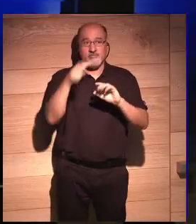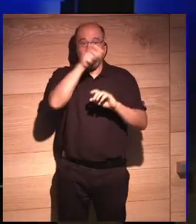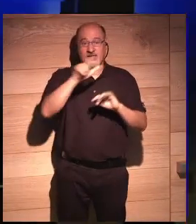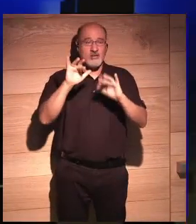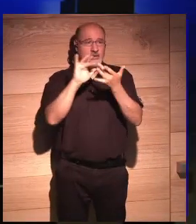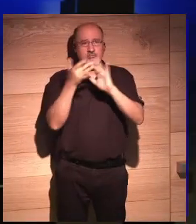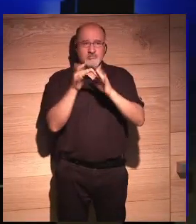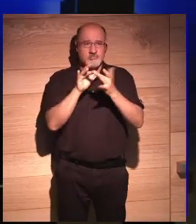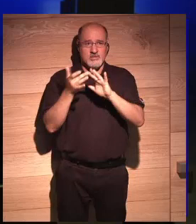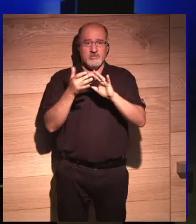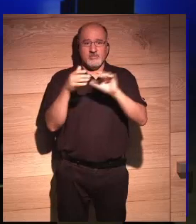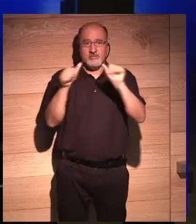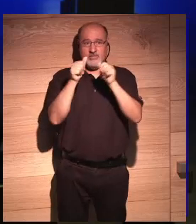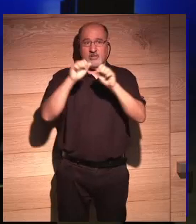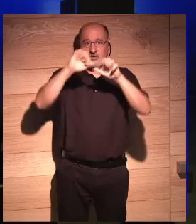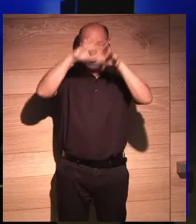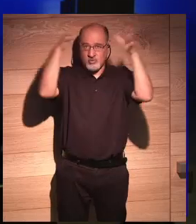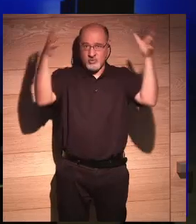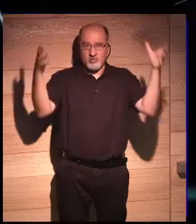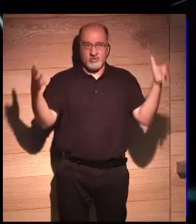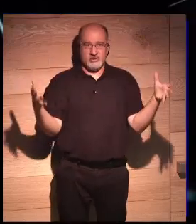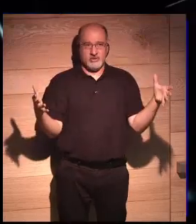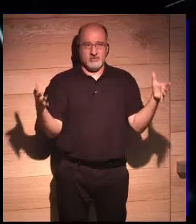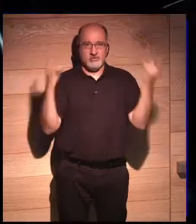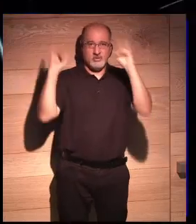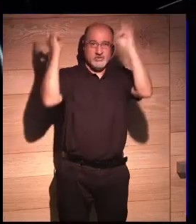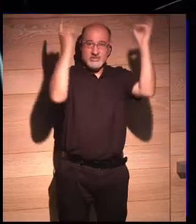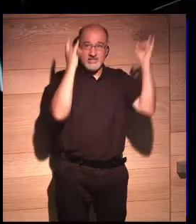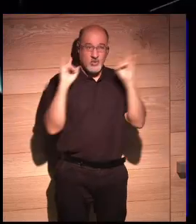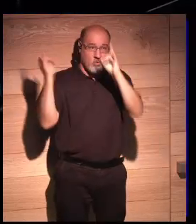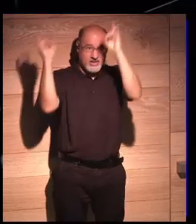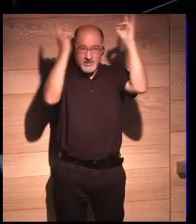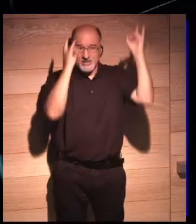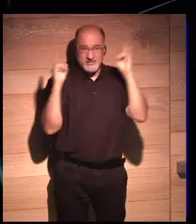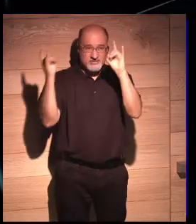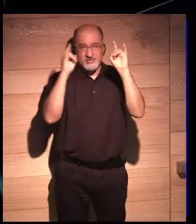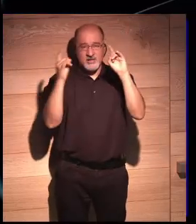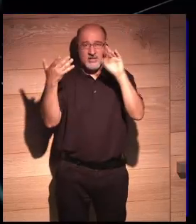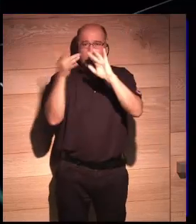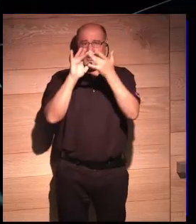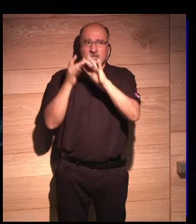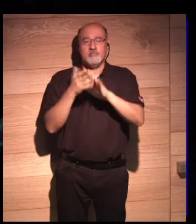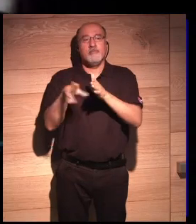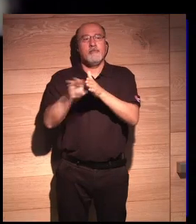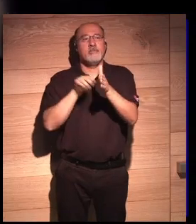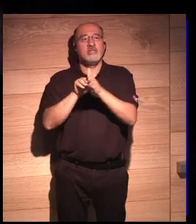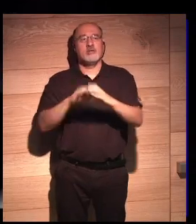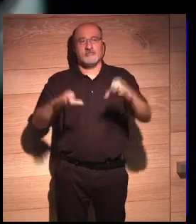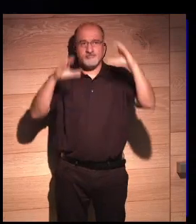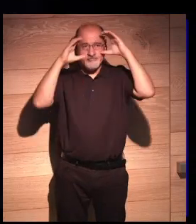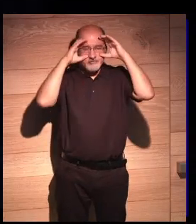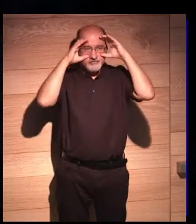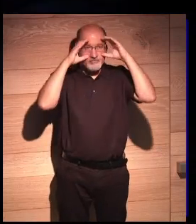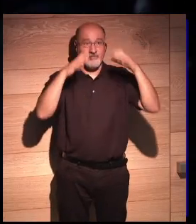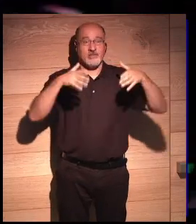Hugger. But I think these are just videos of the actual heart rate monitors and things like that. But that means there's